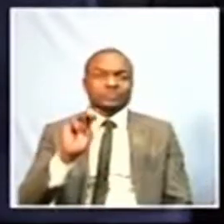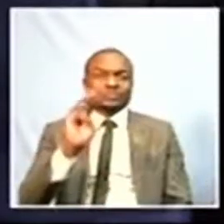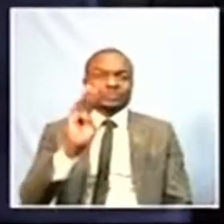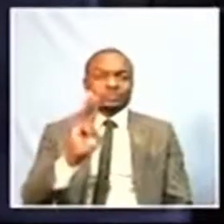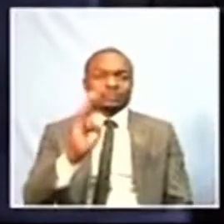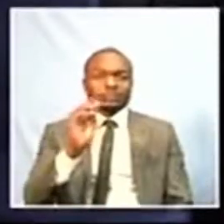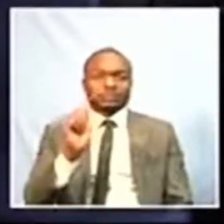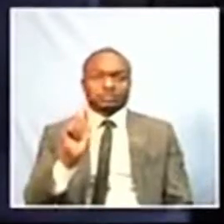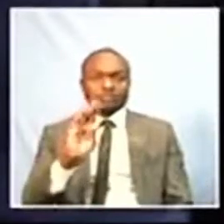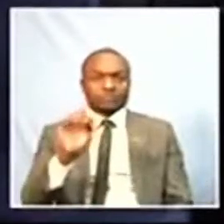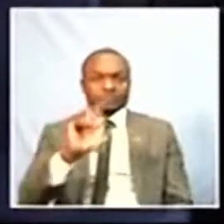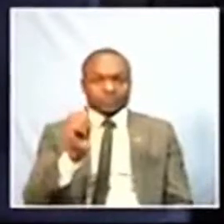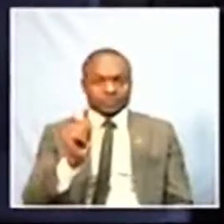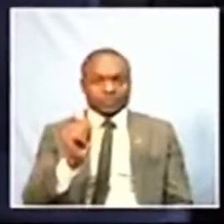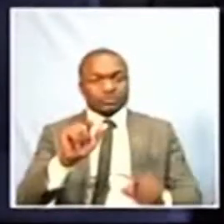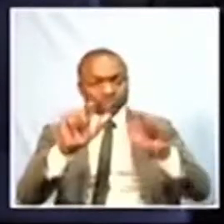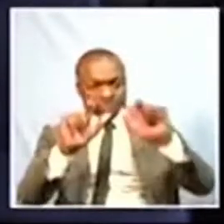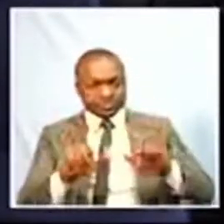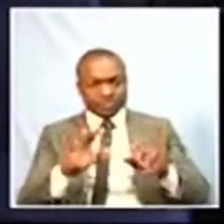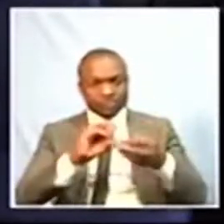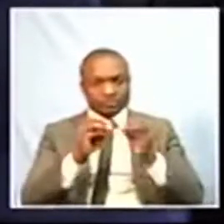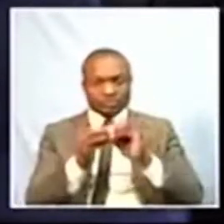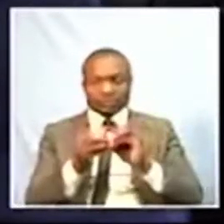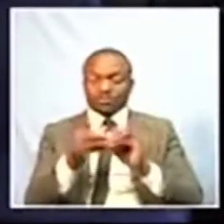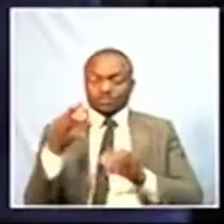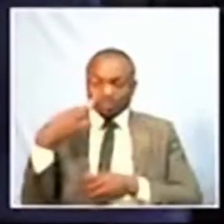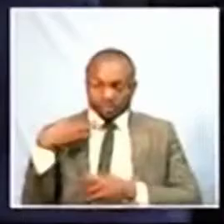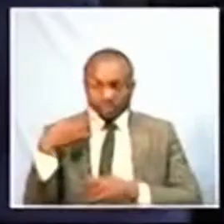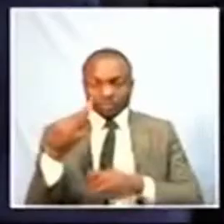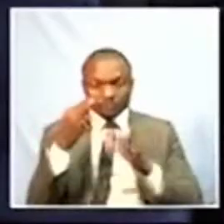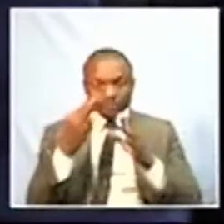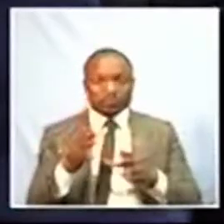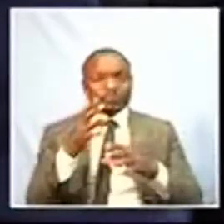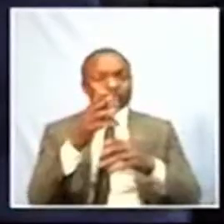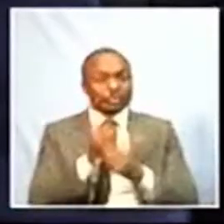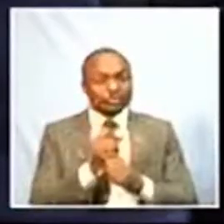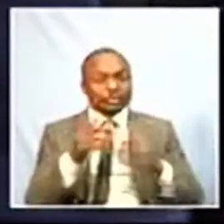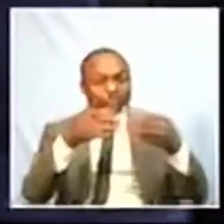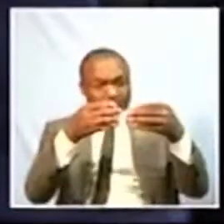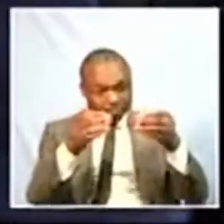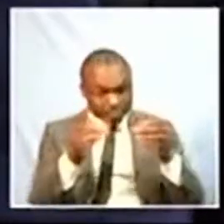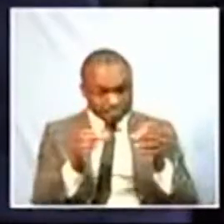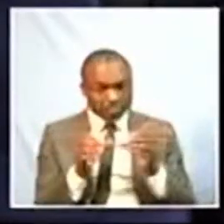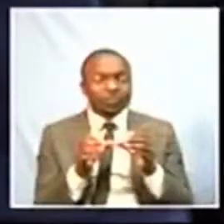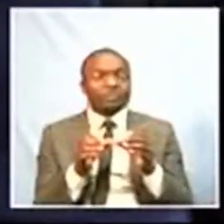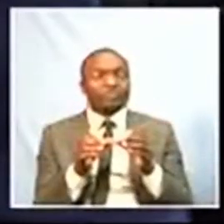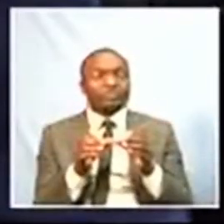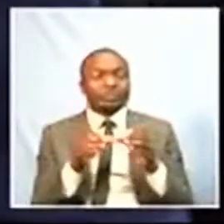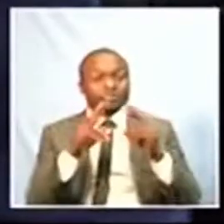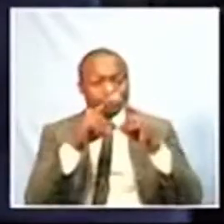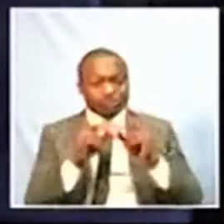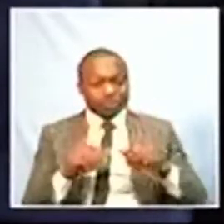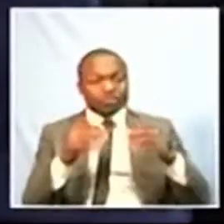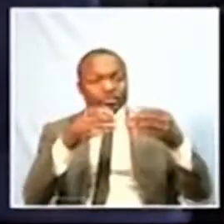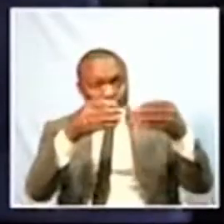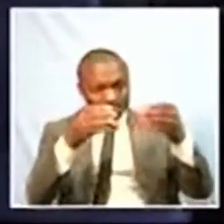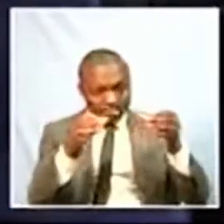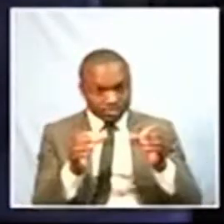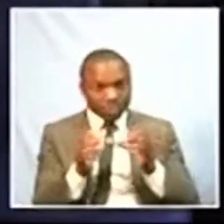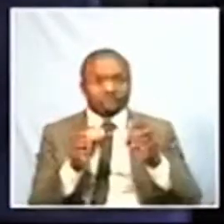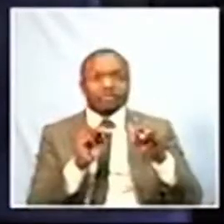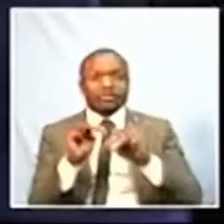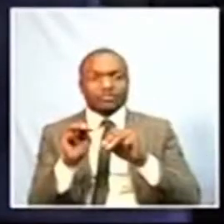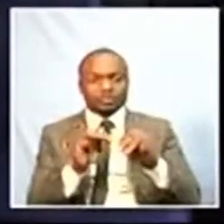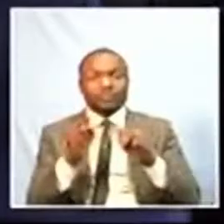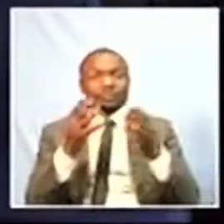was due to the low number of applicants received from the constituency, as it is a rural constituency. Management